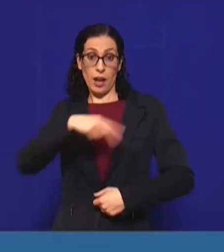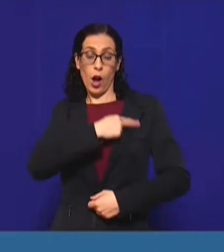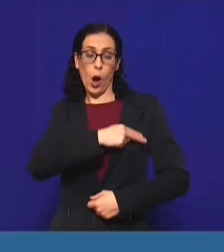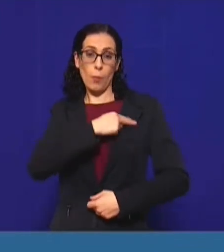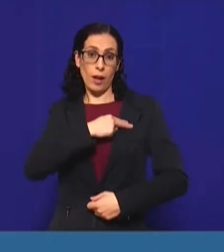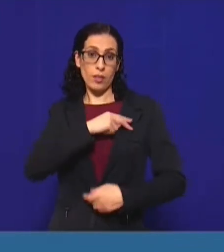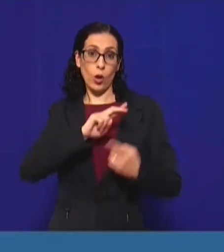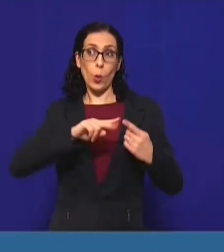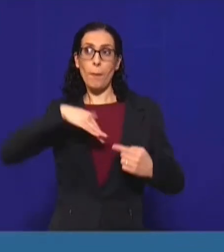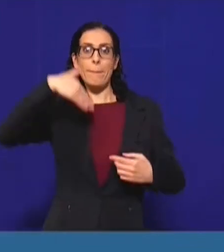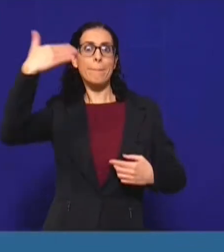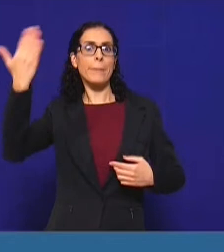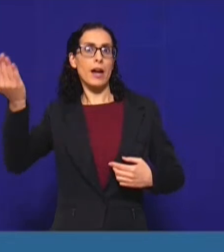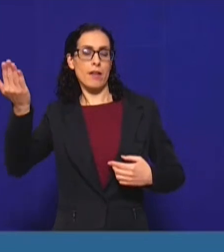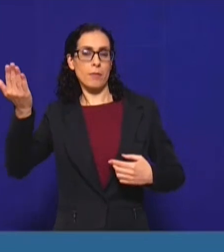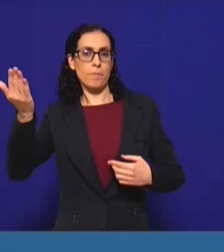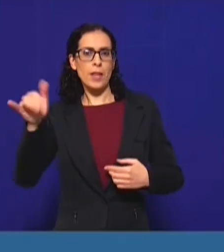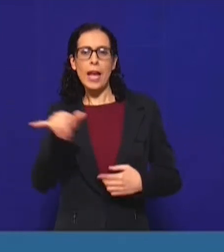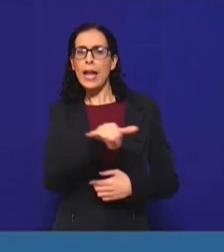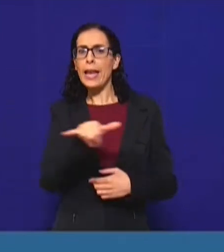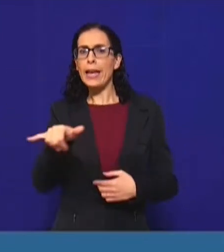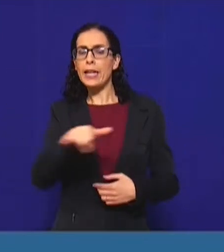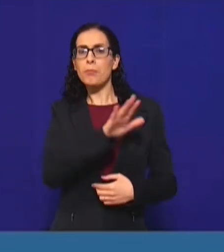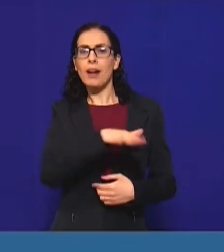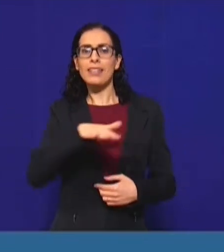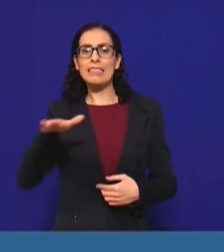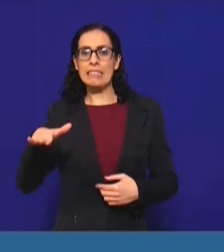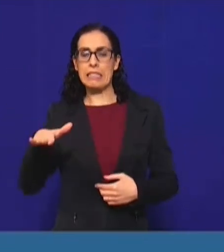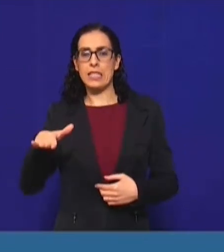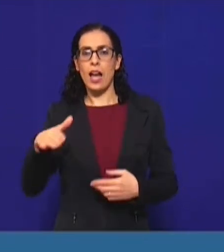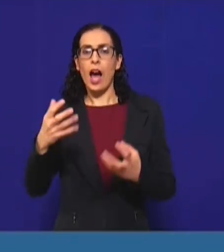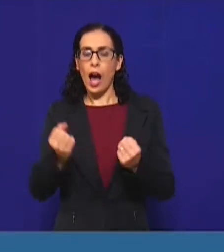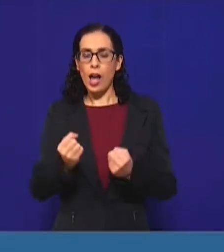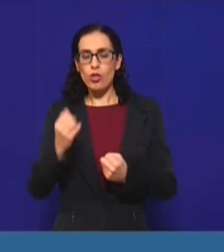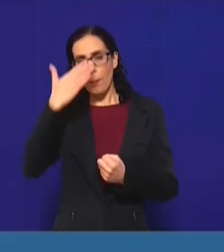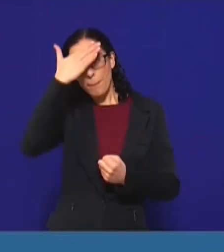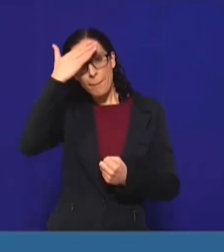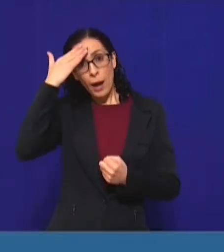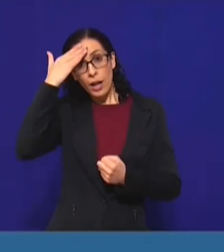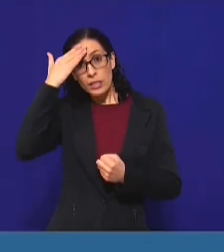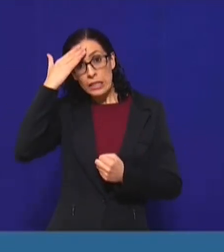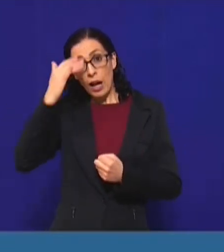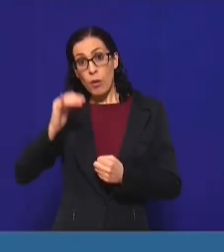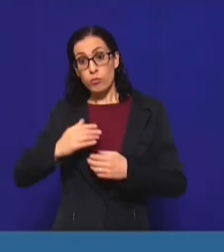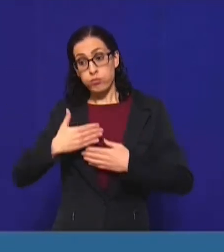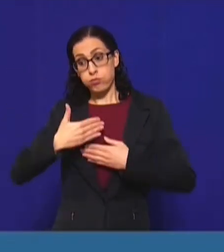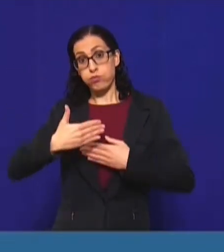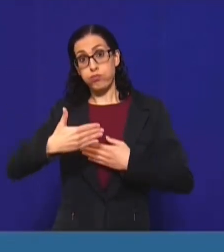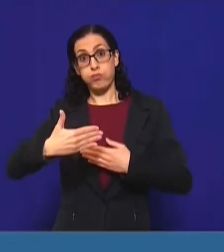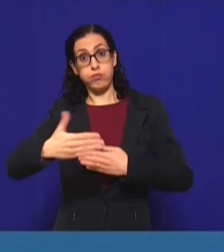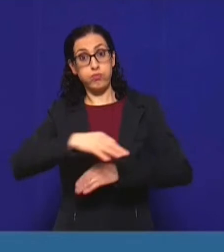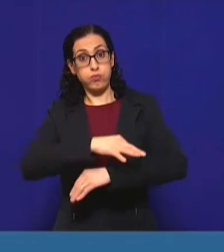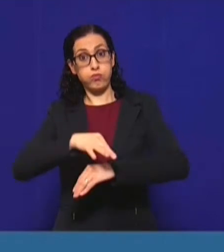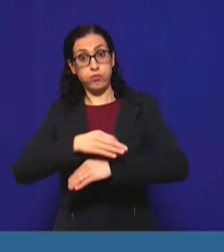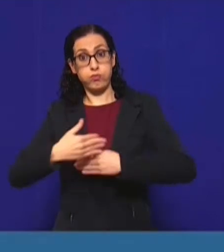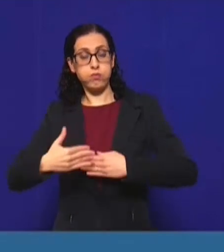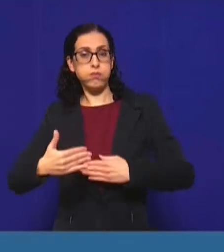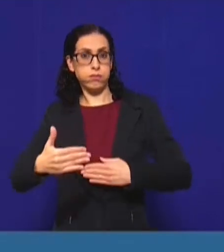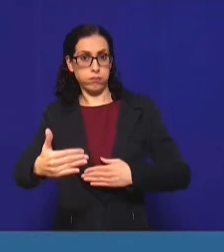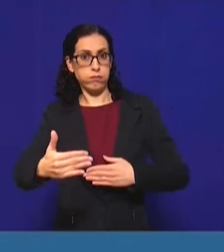minn Malta min huma dawk in-nies li huma għandhom mart kroniku li ħajpoġġuhom iktar friskju li